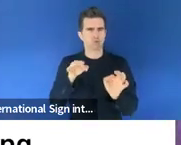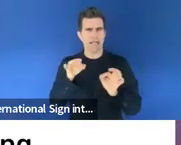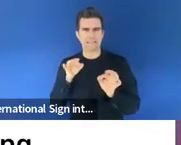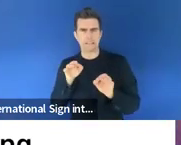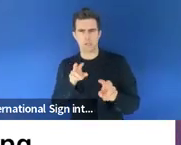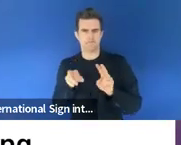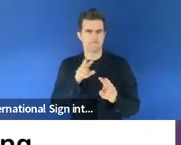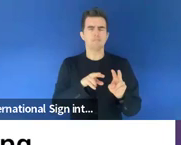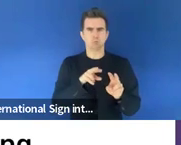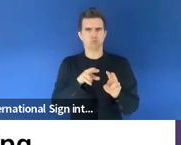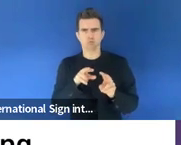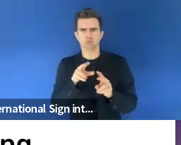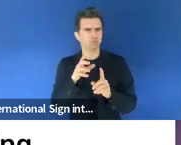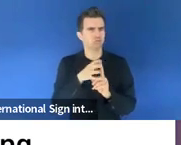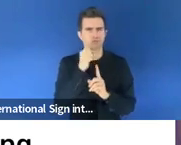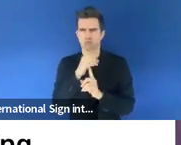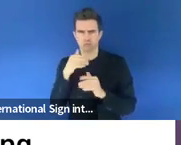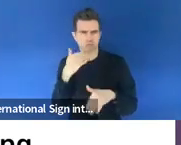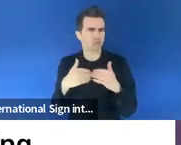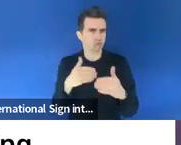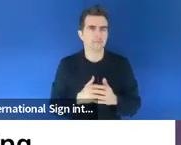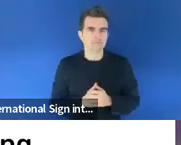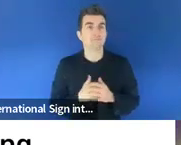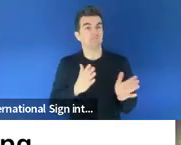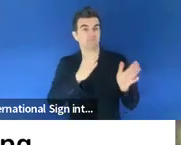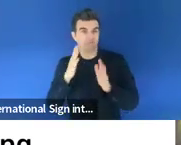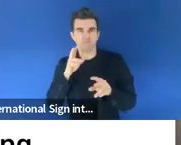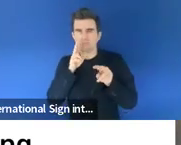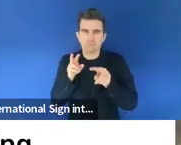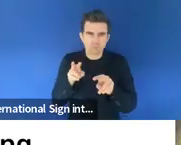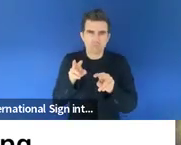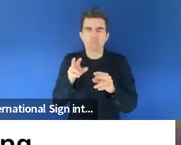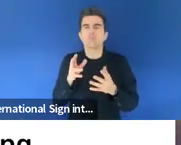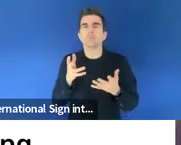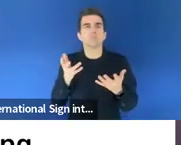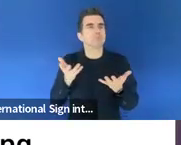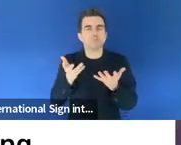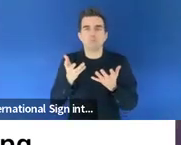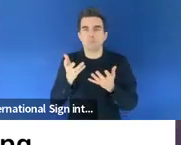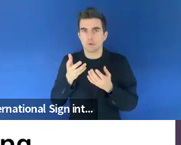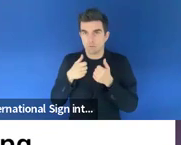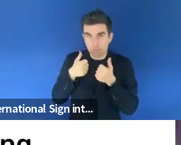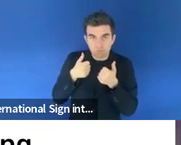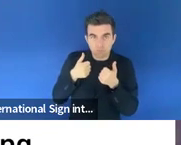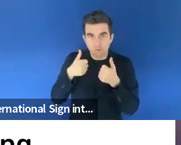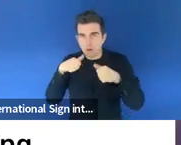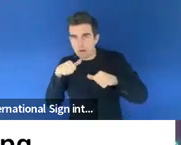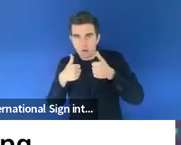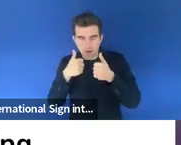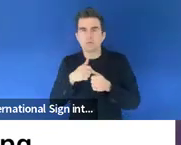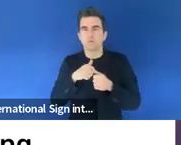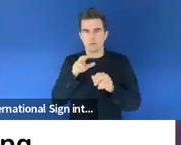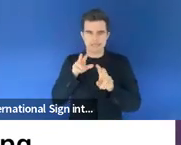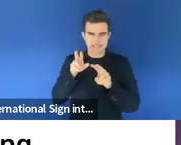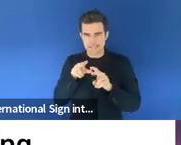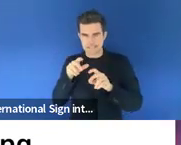benefiting from the work you're doing? And this goes back to ask your stakeholders. So think about critically, who are the people that are benefiting? Not just the